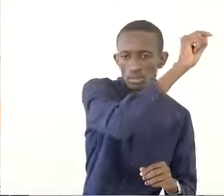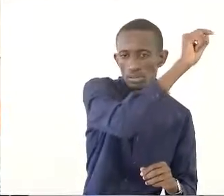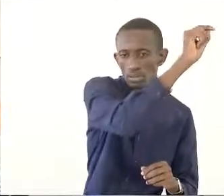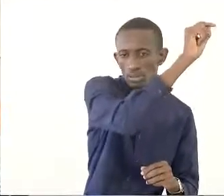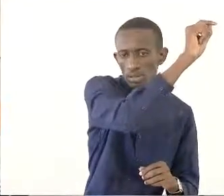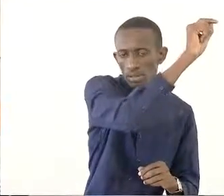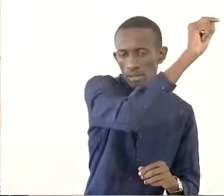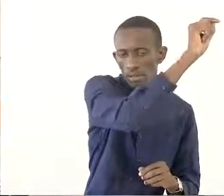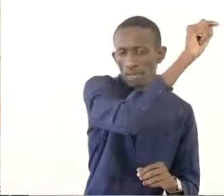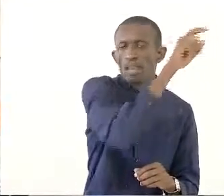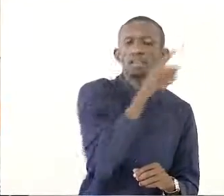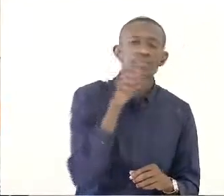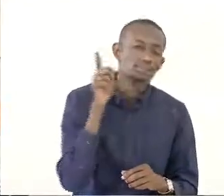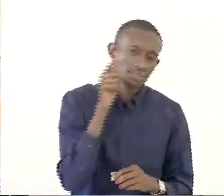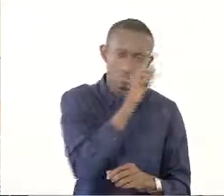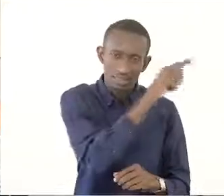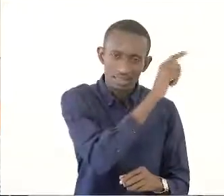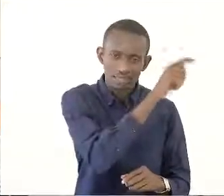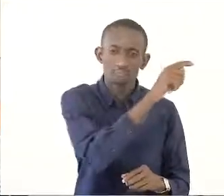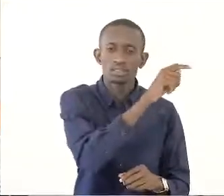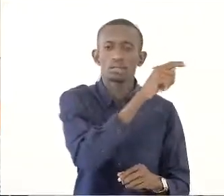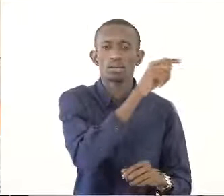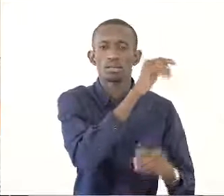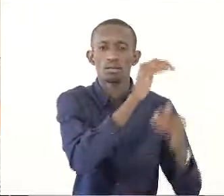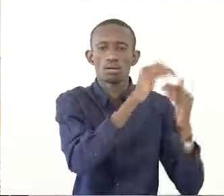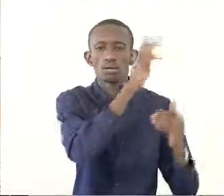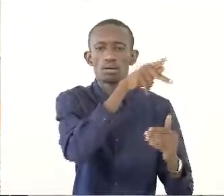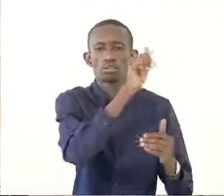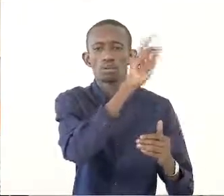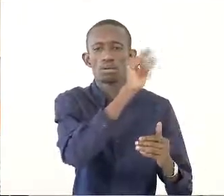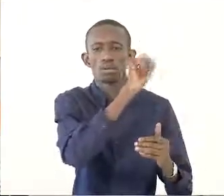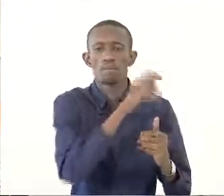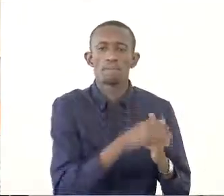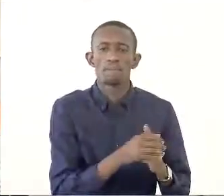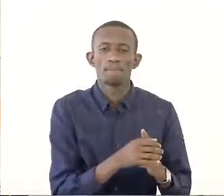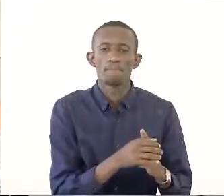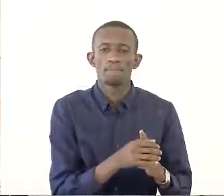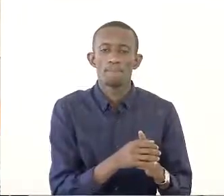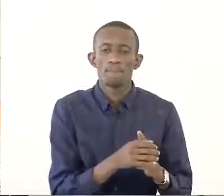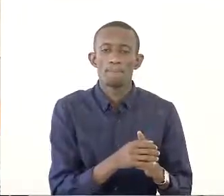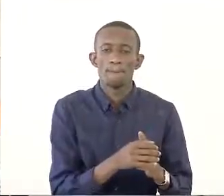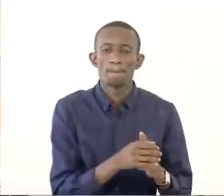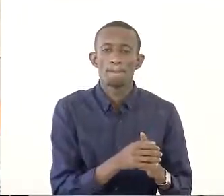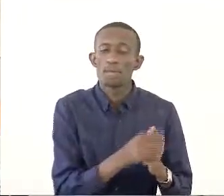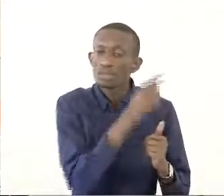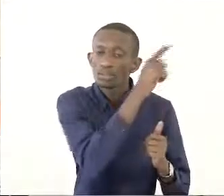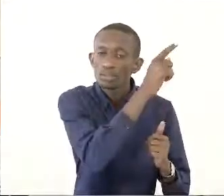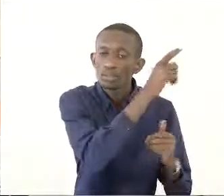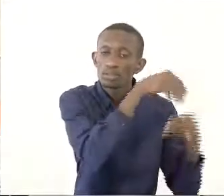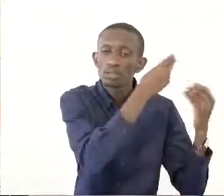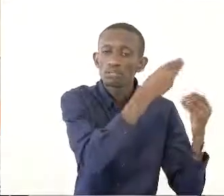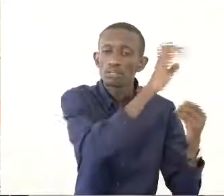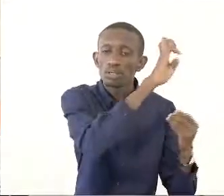parabola, actually. This is a parabola that was given by the equation. It was given by the equation x